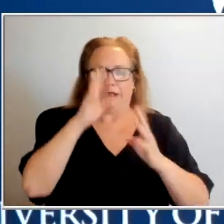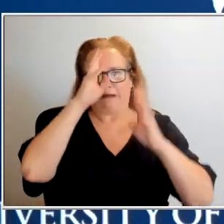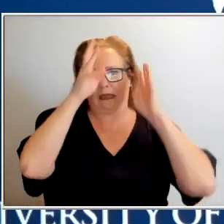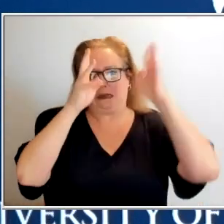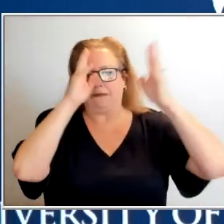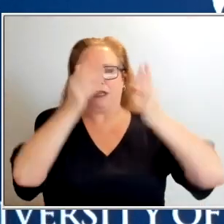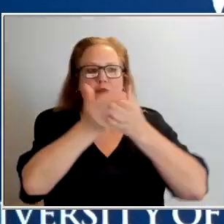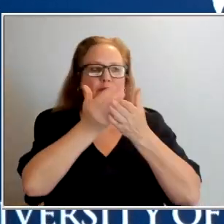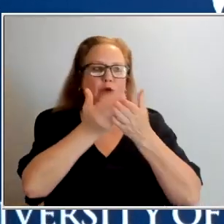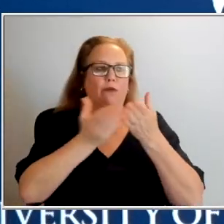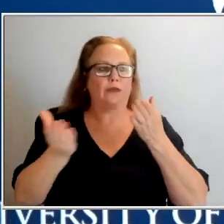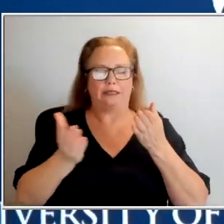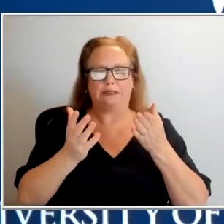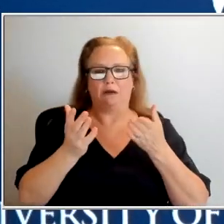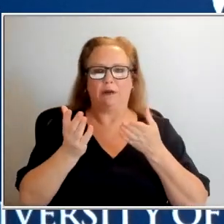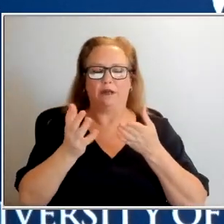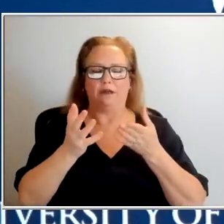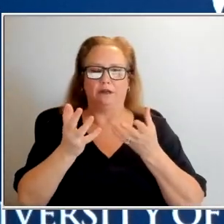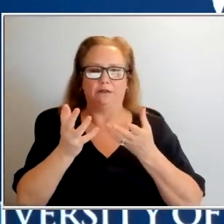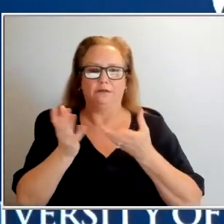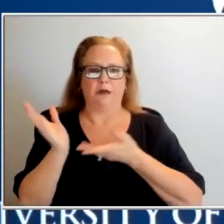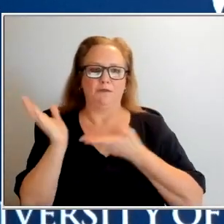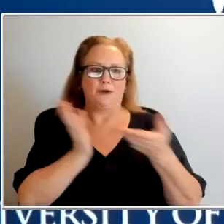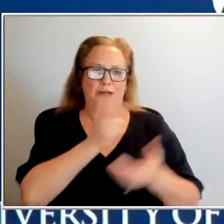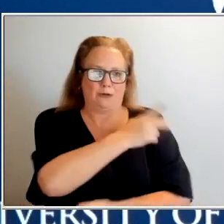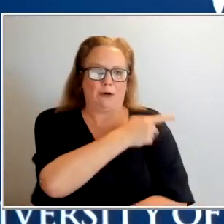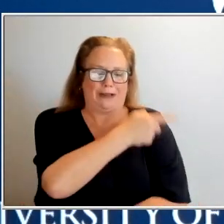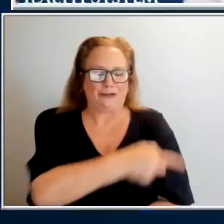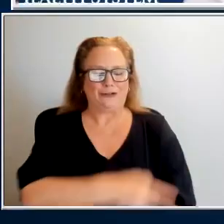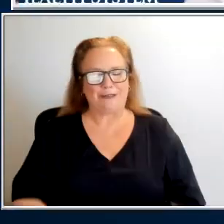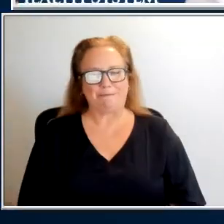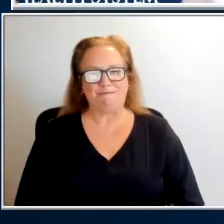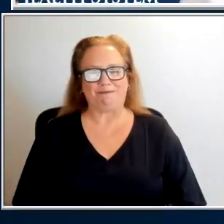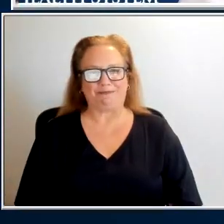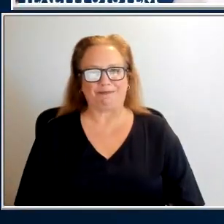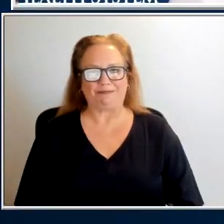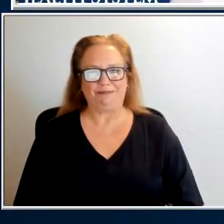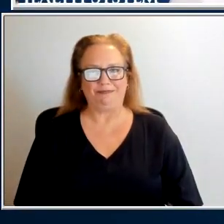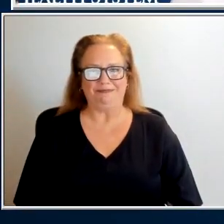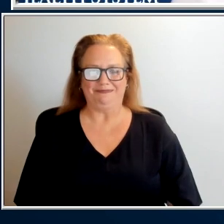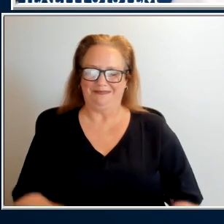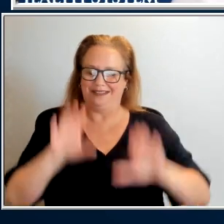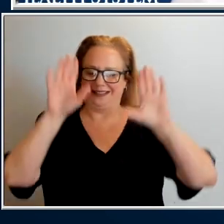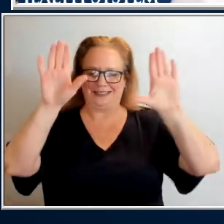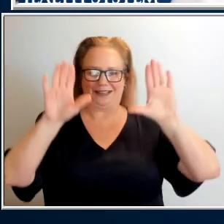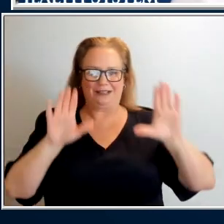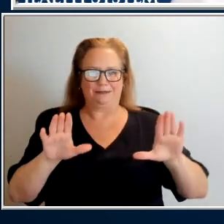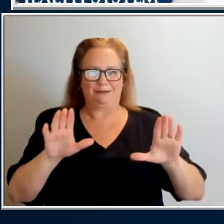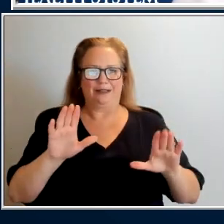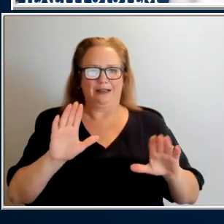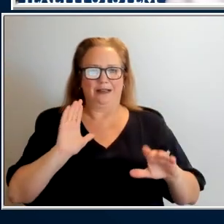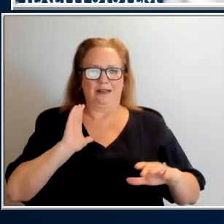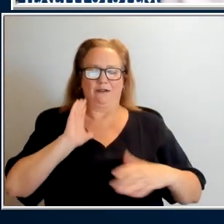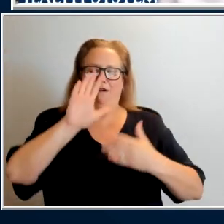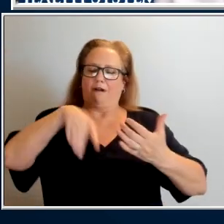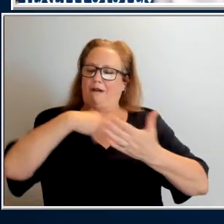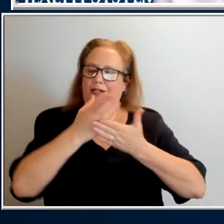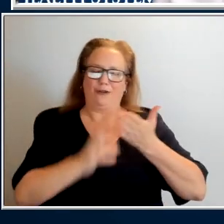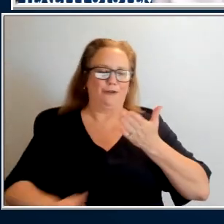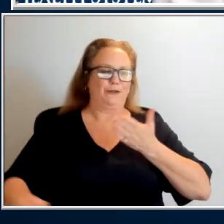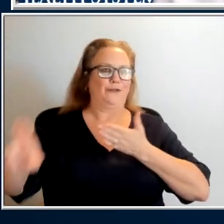things that we are bringing to our patients in the health system. Yeah, that is awesome. And to our whole university and everyone